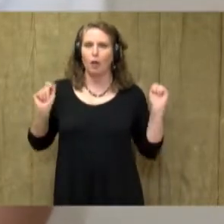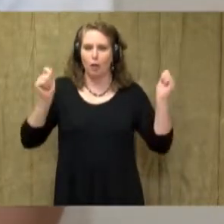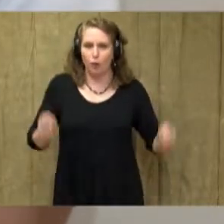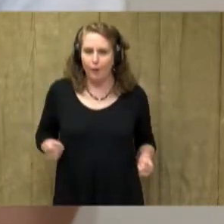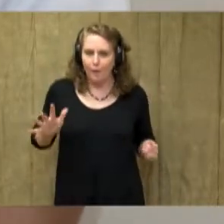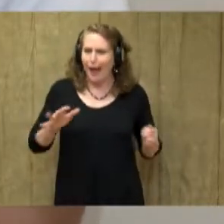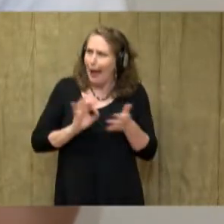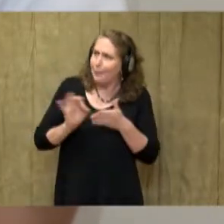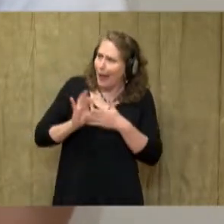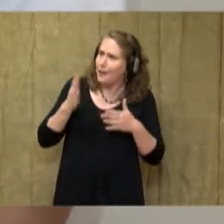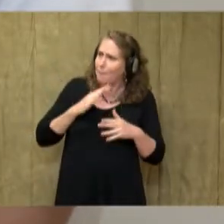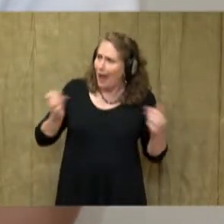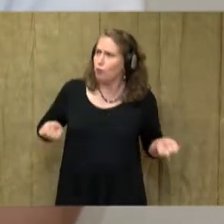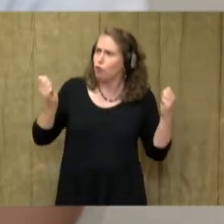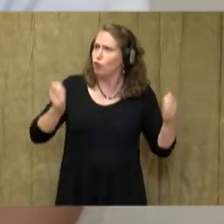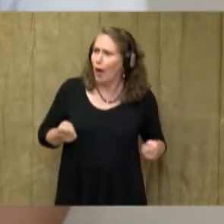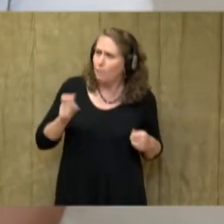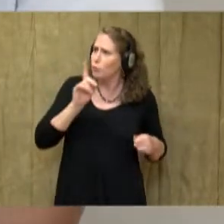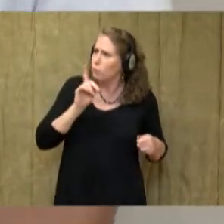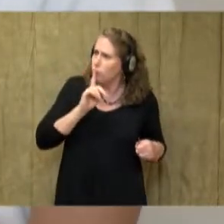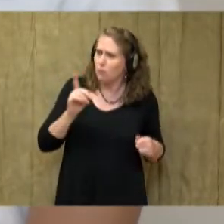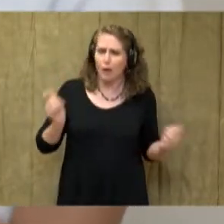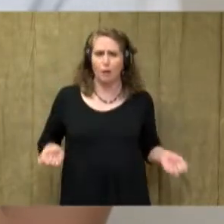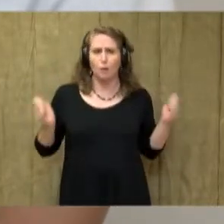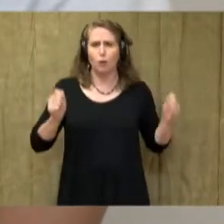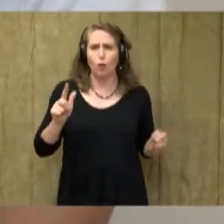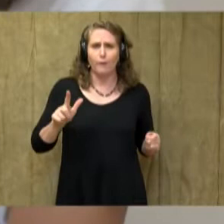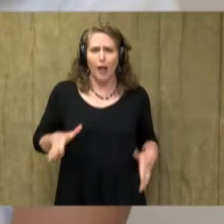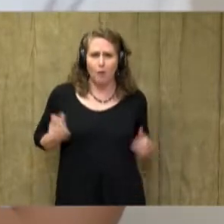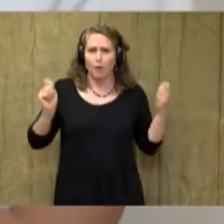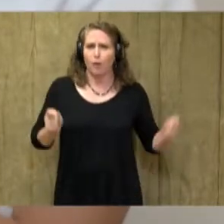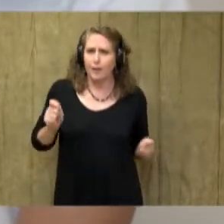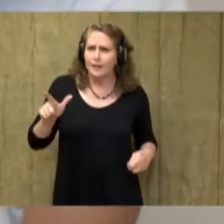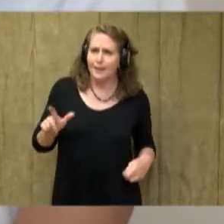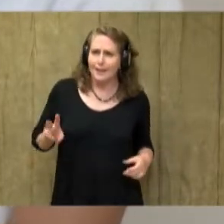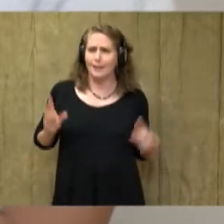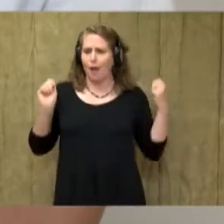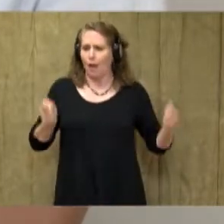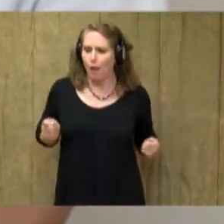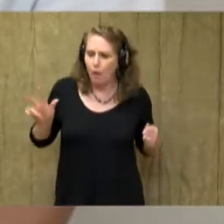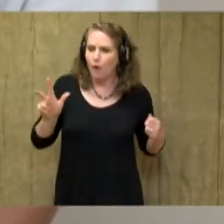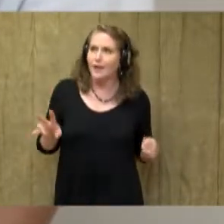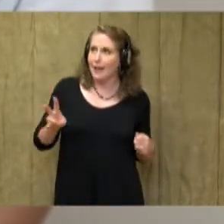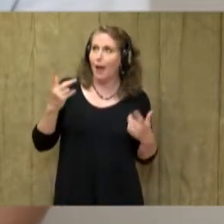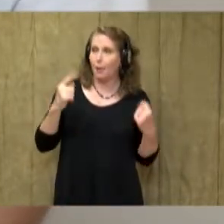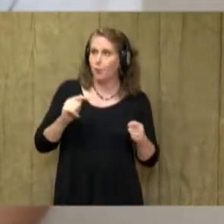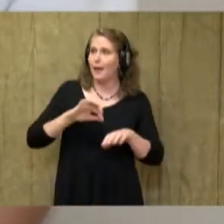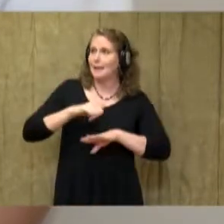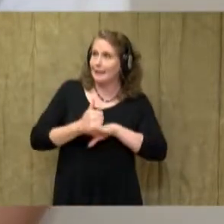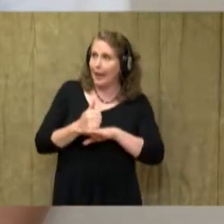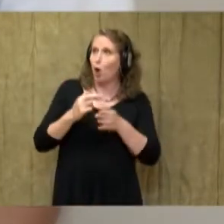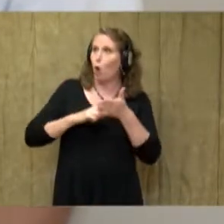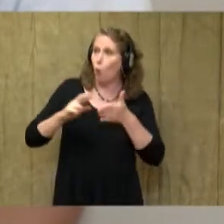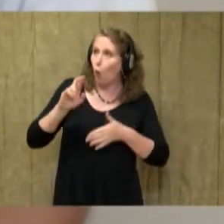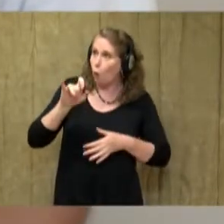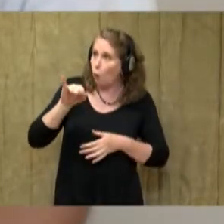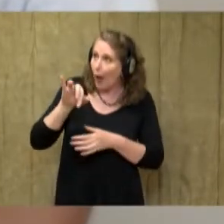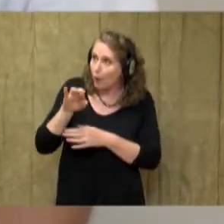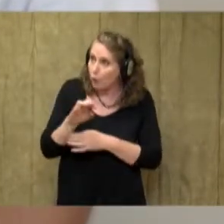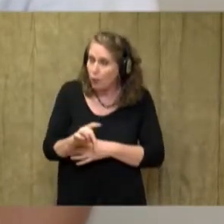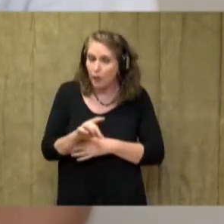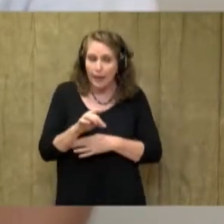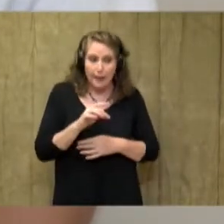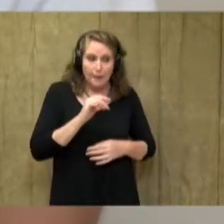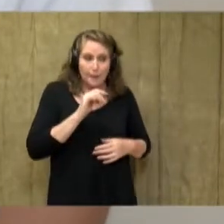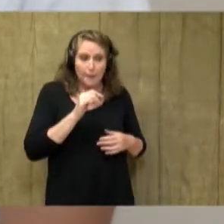I'm counting my jumps, said Meatball. 35, 36, 37. I'm trying to set a record, Peanut Butter whispered